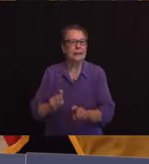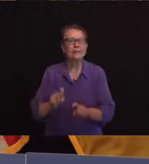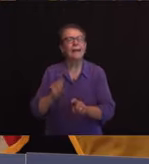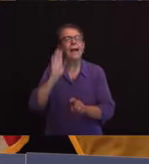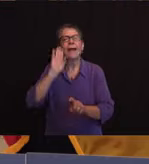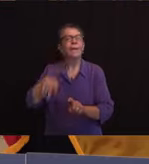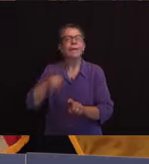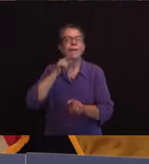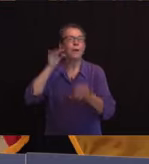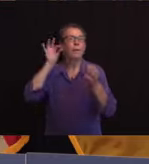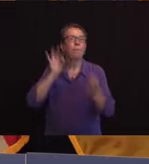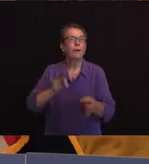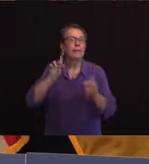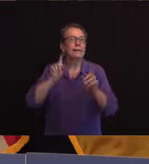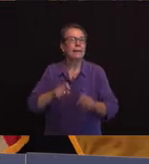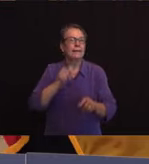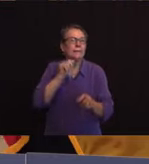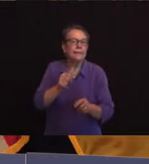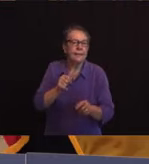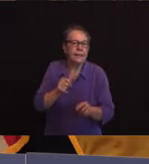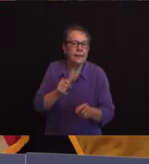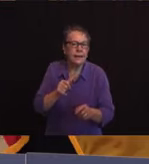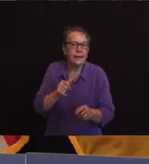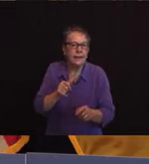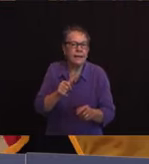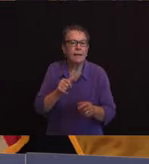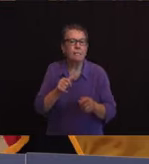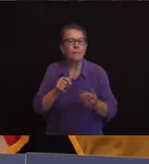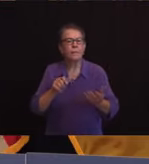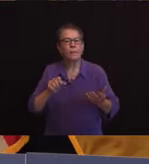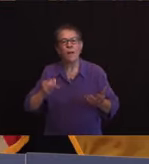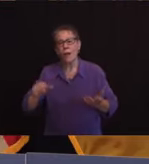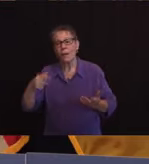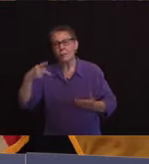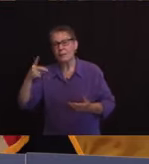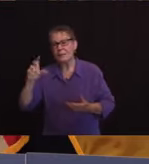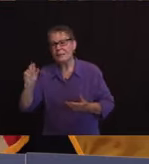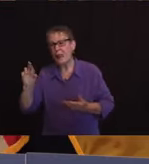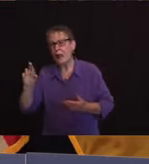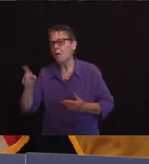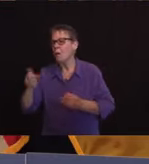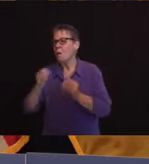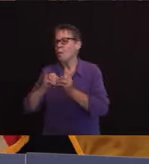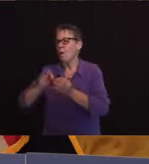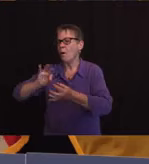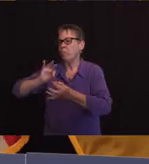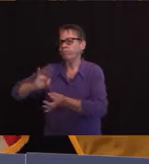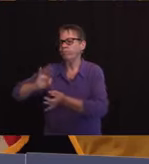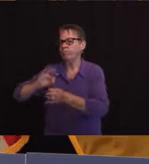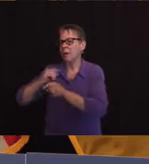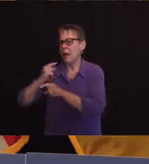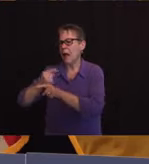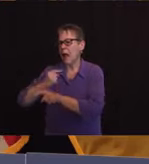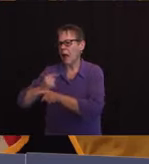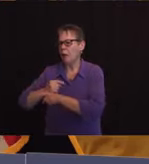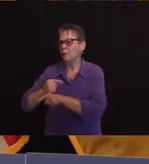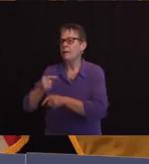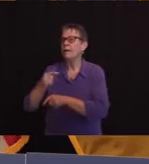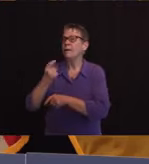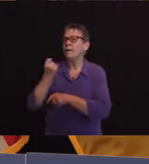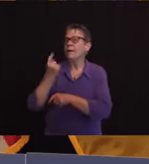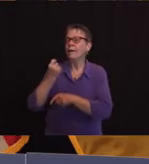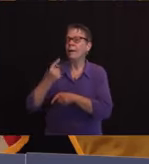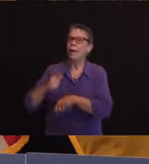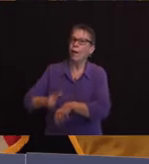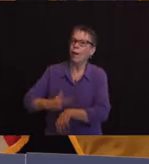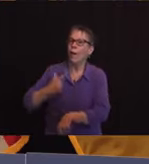dozens throughout the state, is typically the PCR test. That's more accurate, but takes more time. The more time being, you can get a result in anywhere